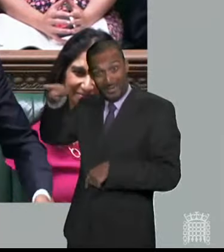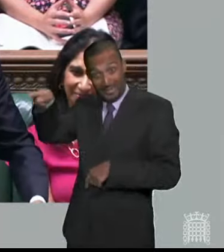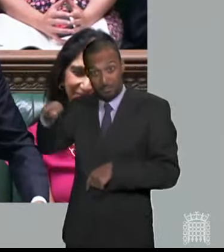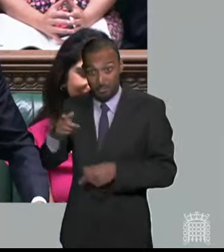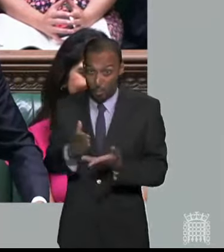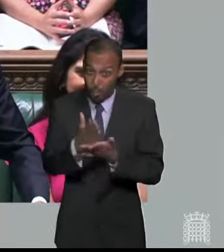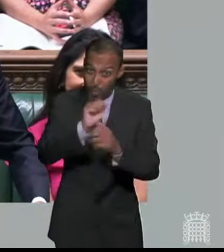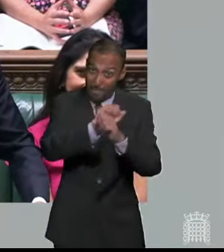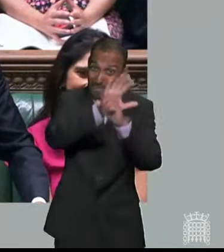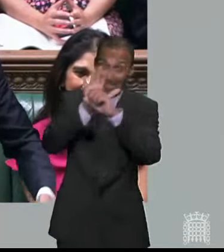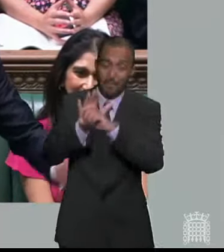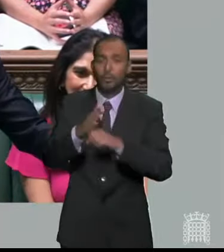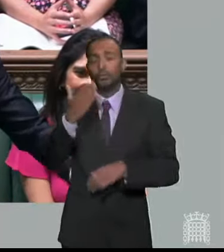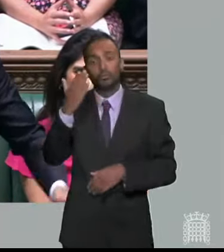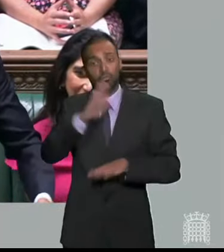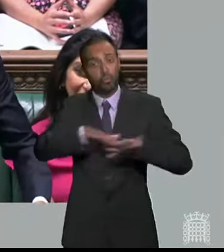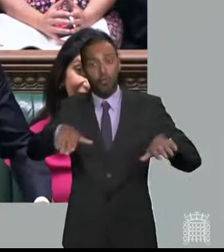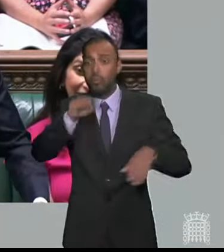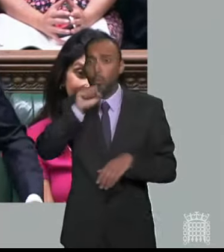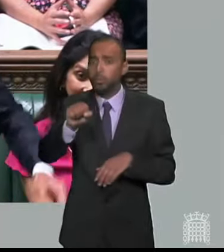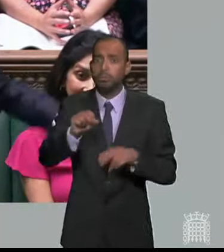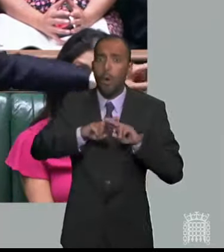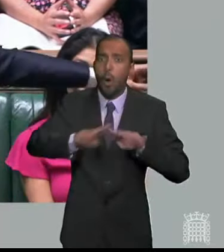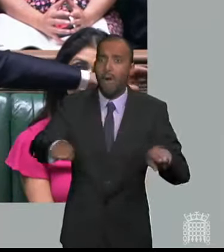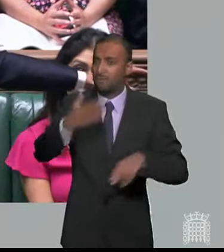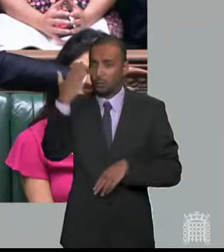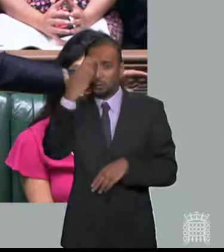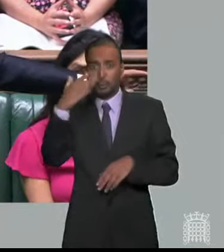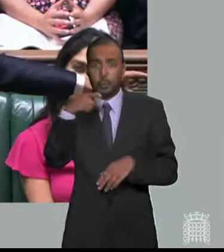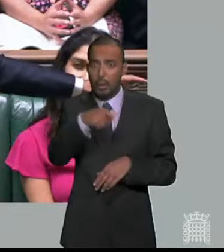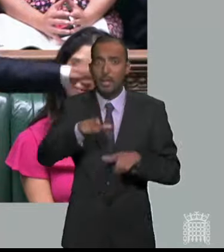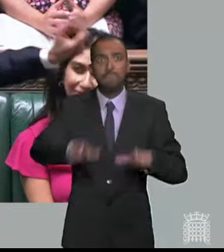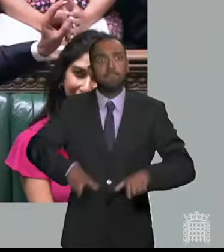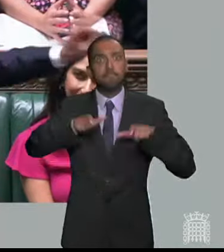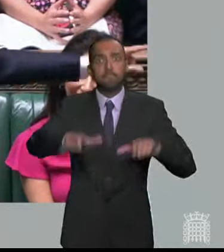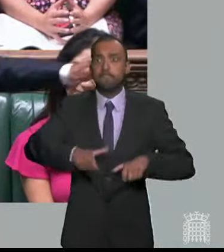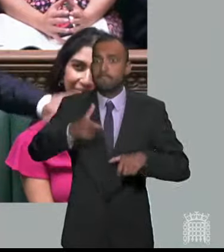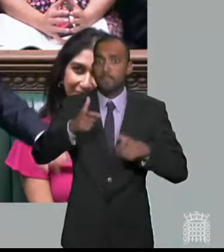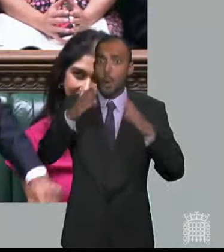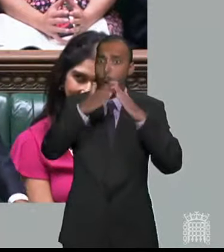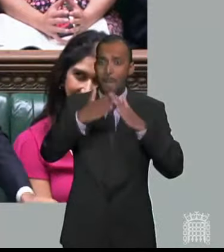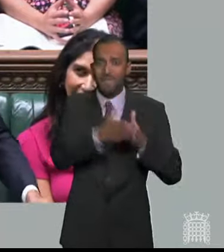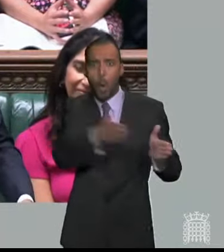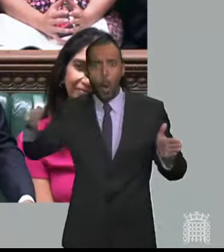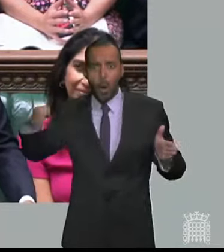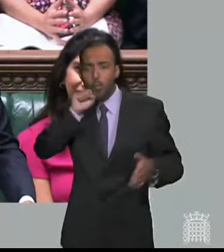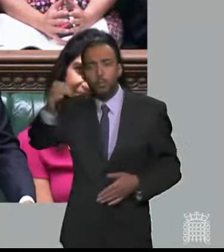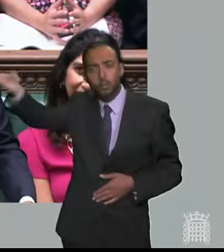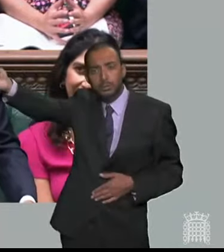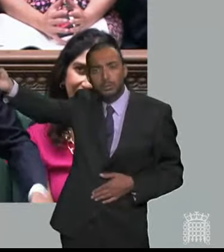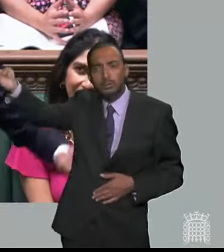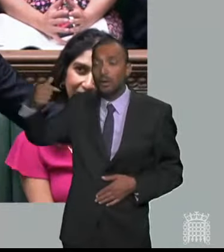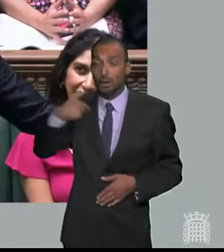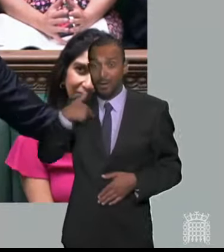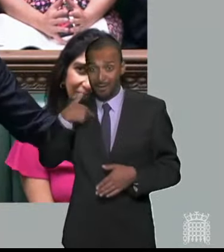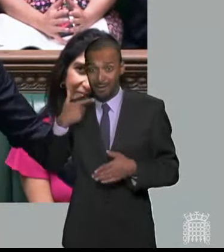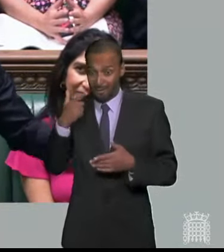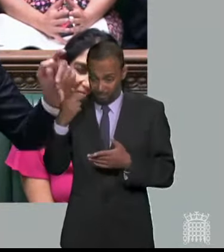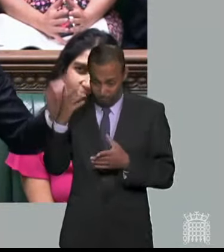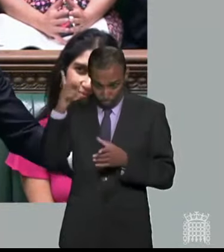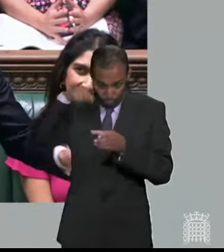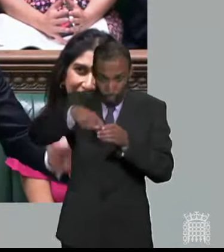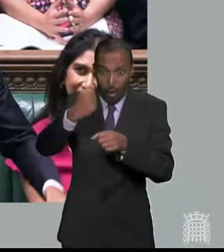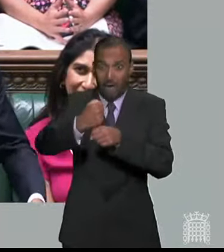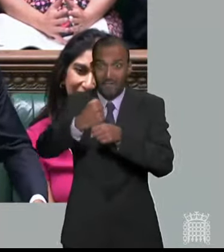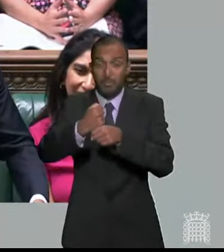He talks about 13 years. Well, let's see what happened. When we came into office, 2/3 of schools were good and outstanding. Now